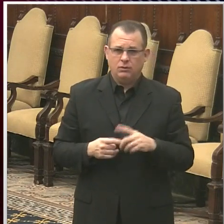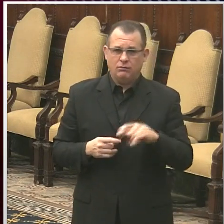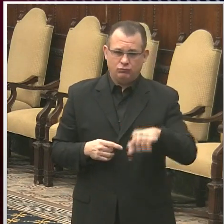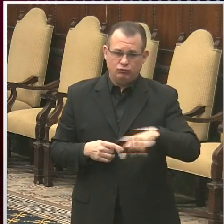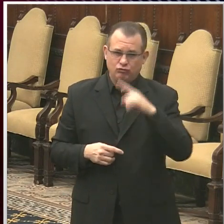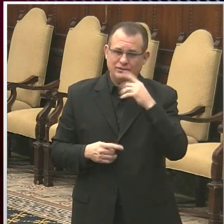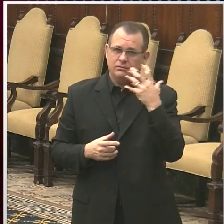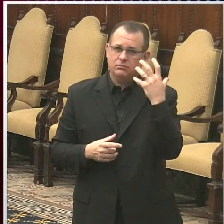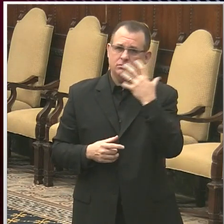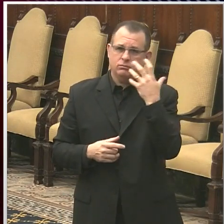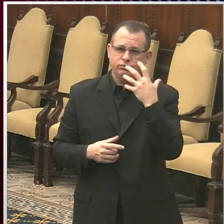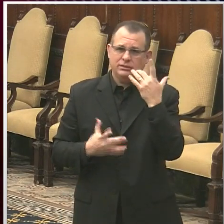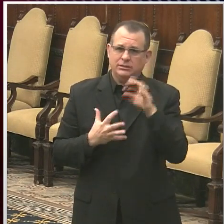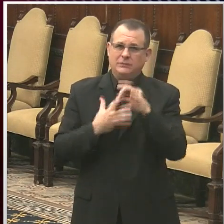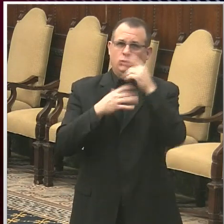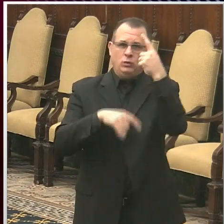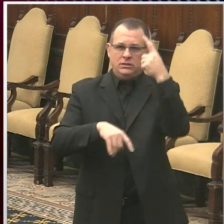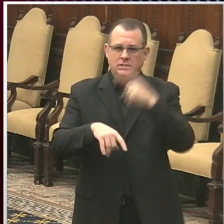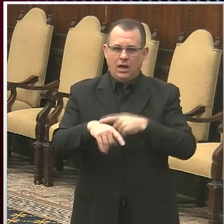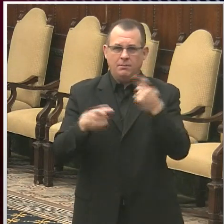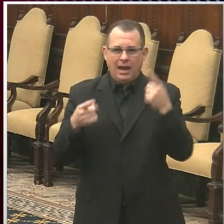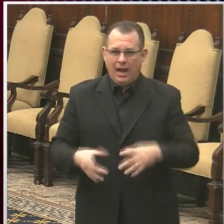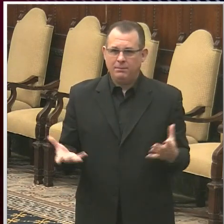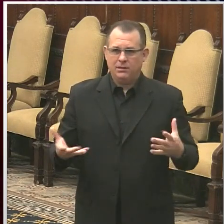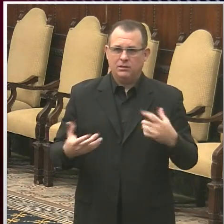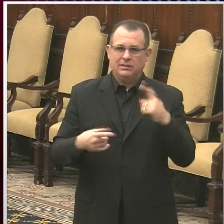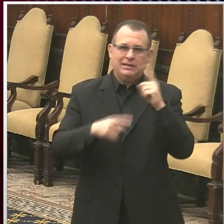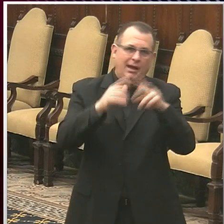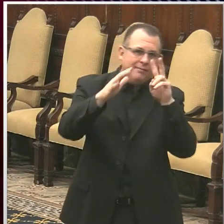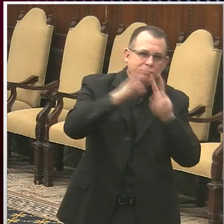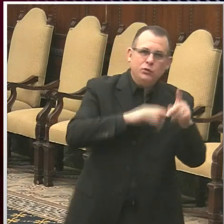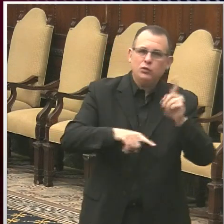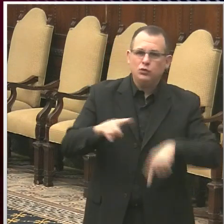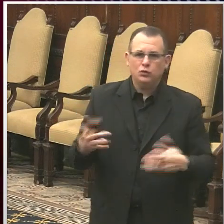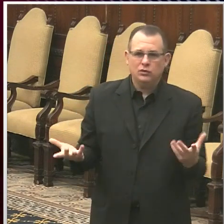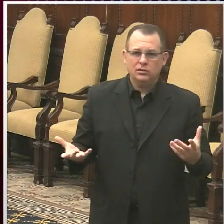time, and God hears us, and God will keep us safe if we keep ourselves safe.